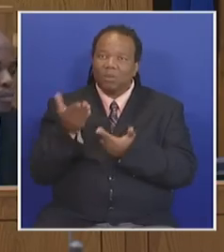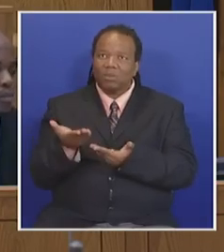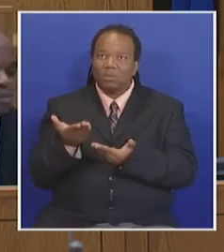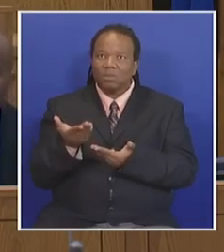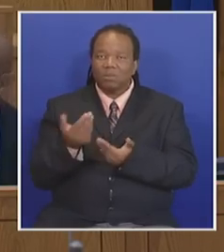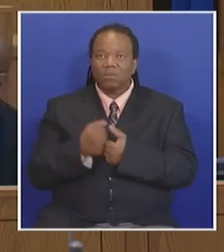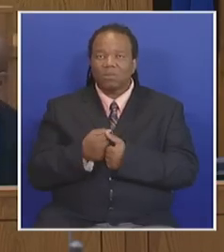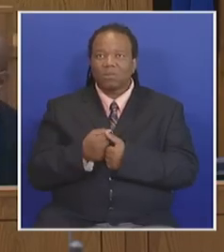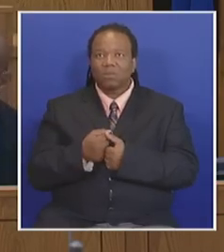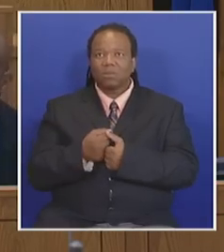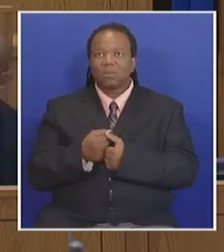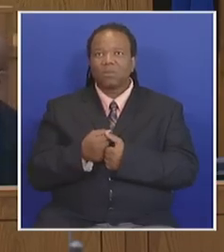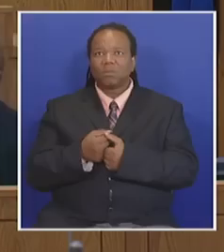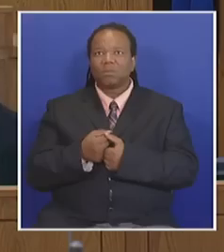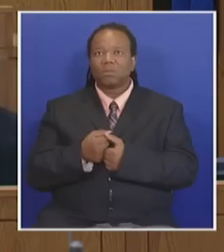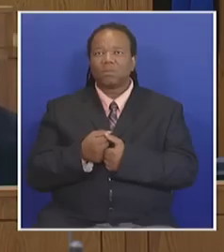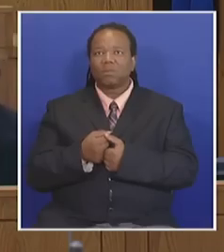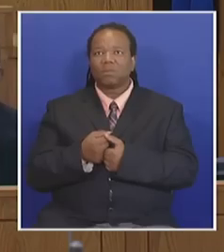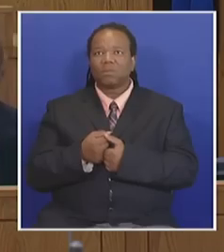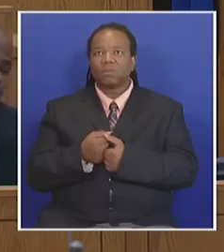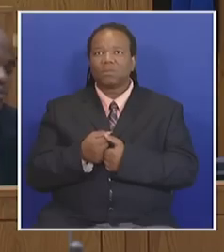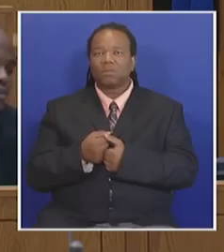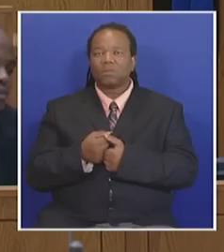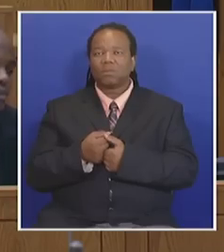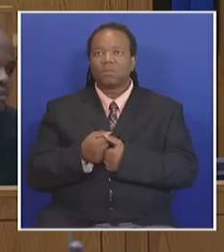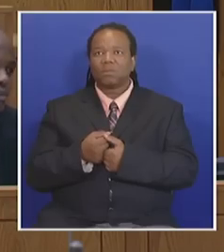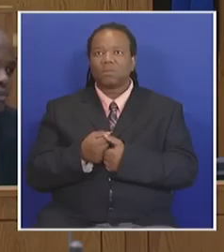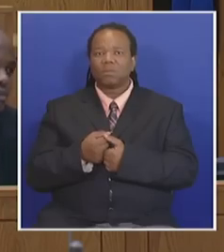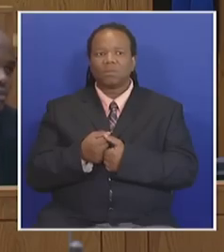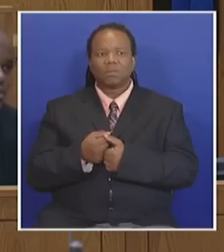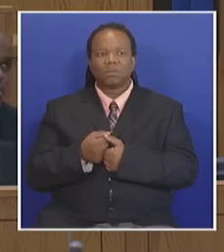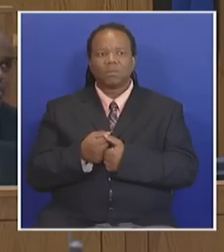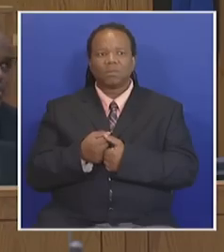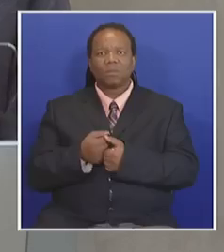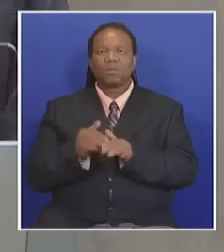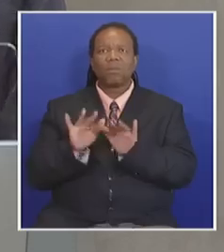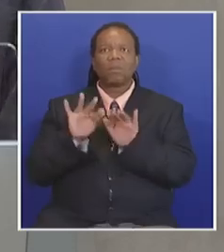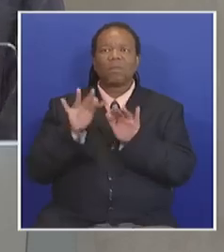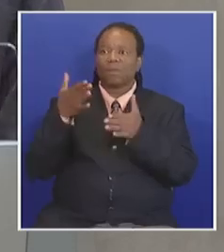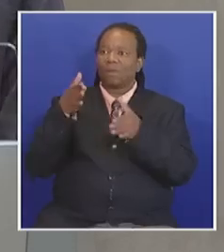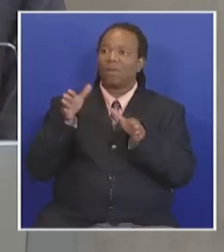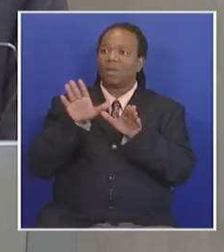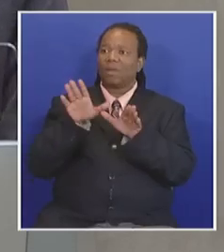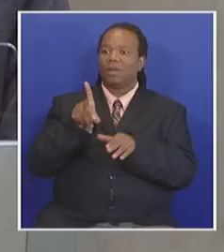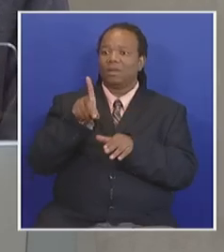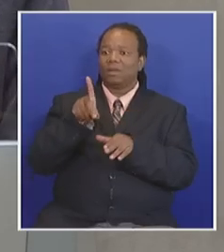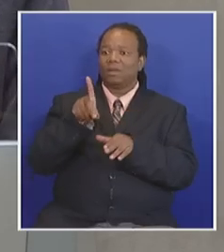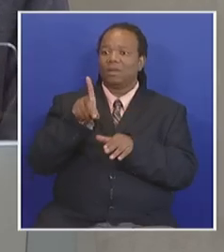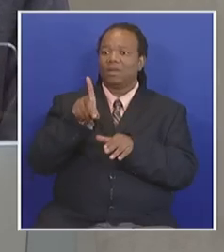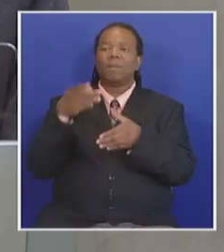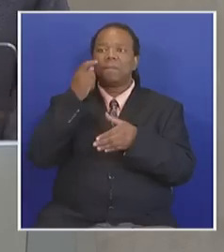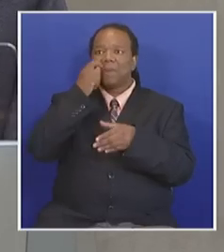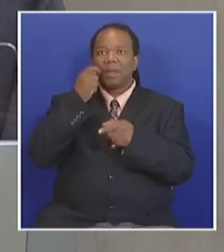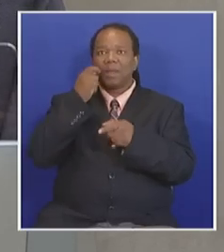I know, with diligence. The Honorable white Manopole. male's privilege within the party before going out calling South African